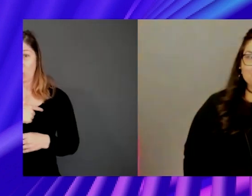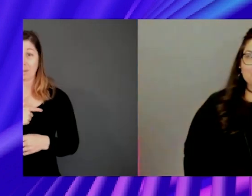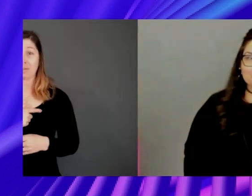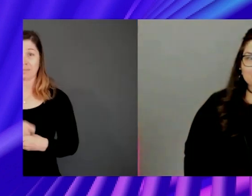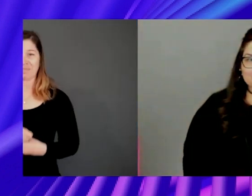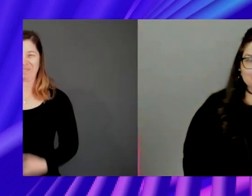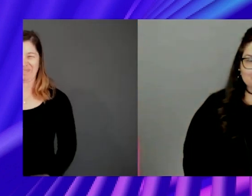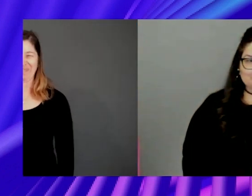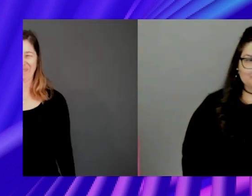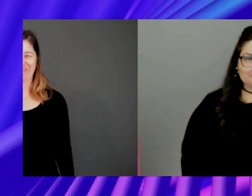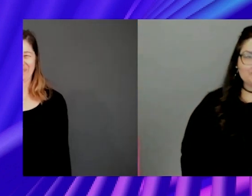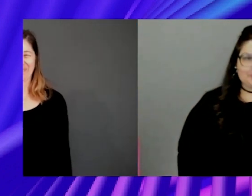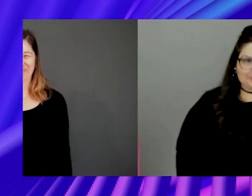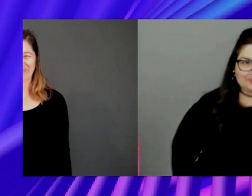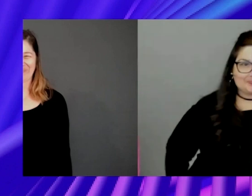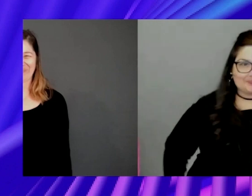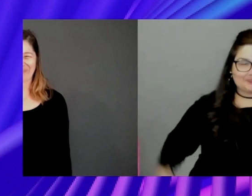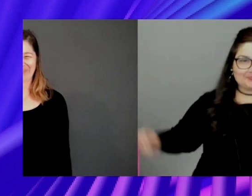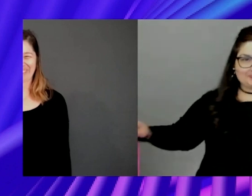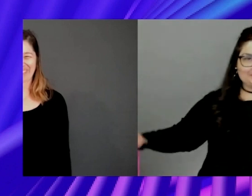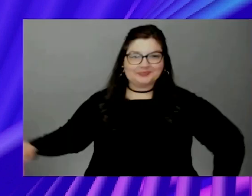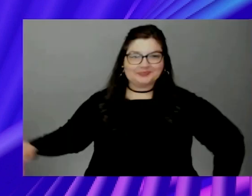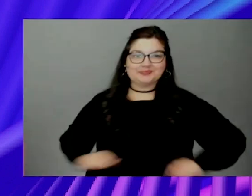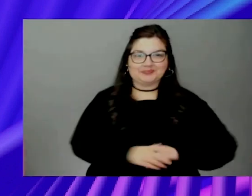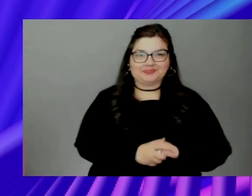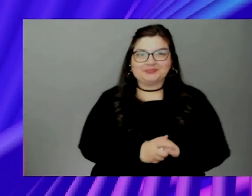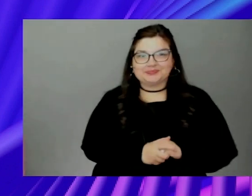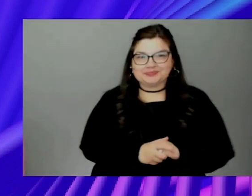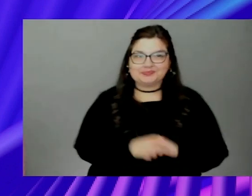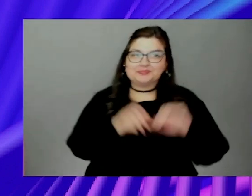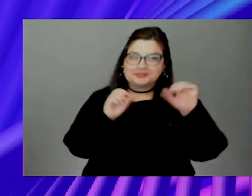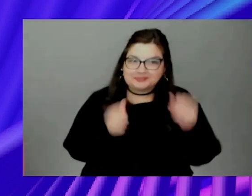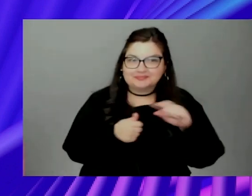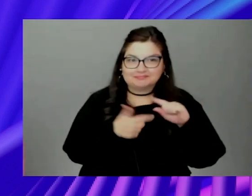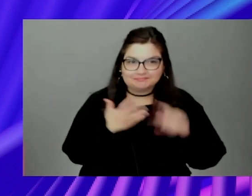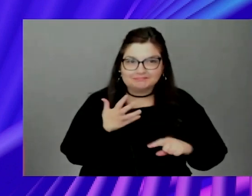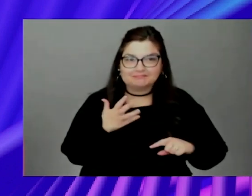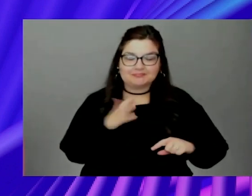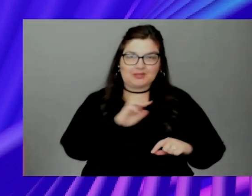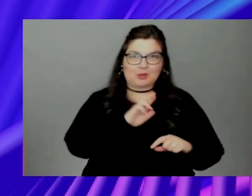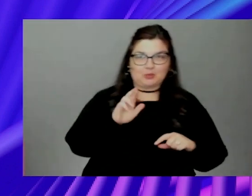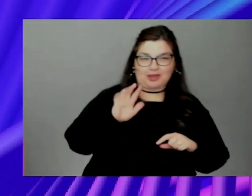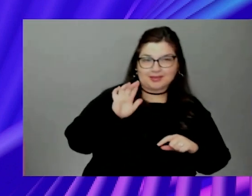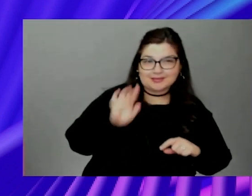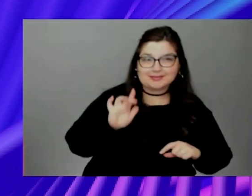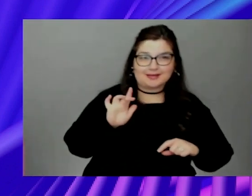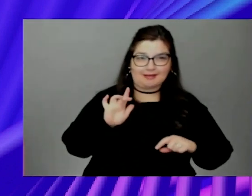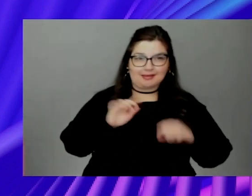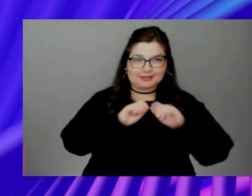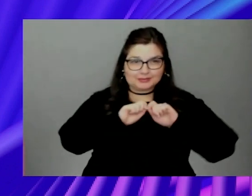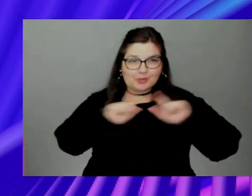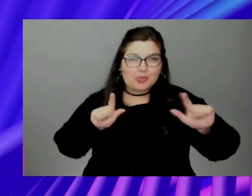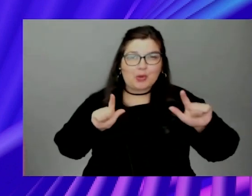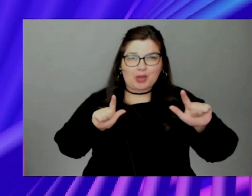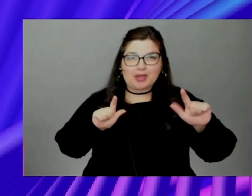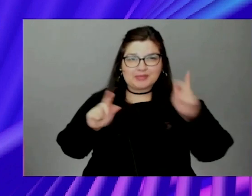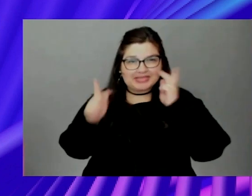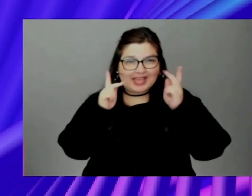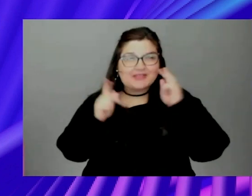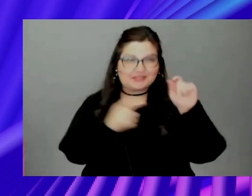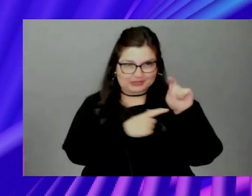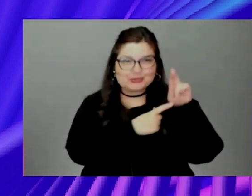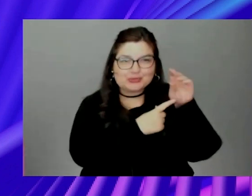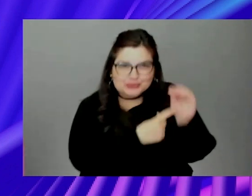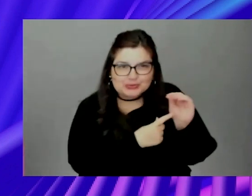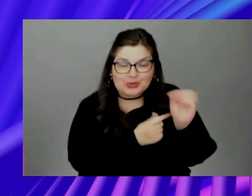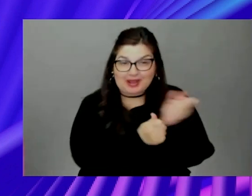here, but yeah, it makes it so you can do all that, right-click deployment in Visual Studio, but eventually you can take that what you just learned and everything in